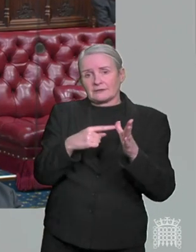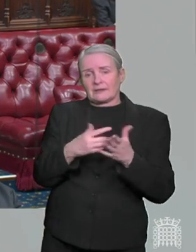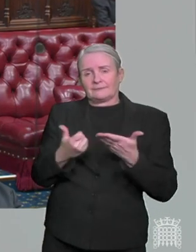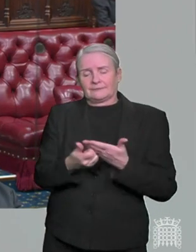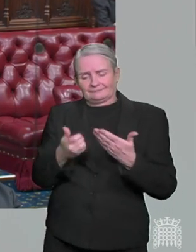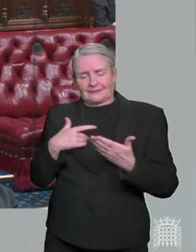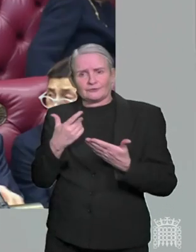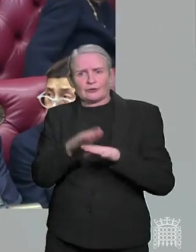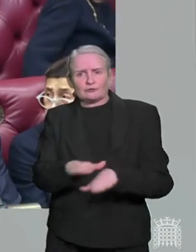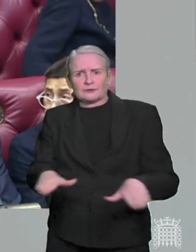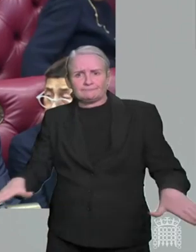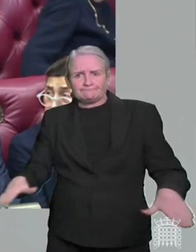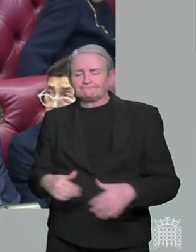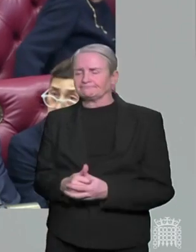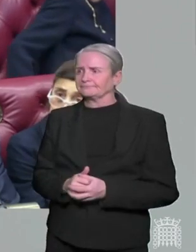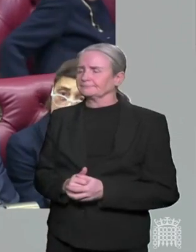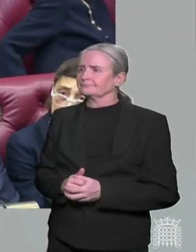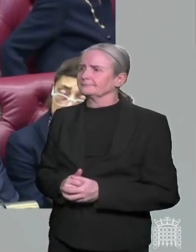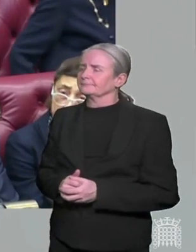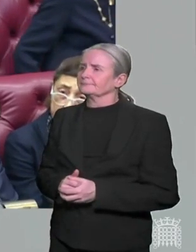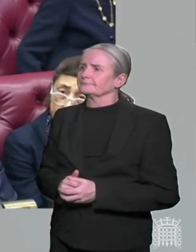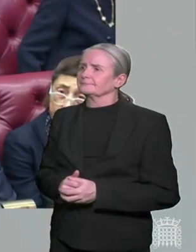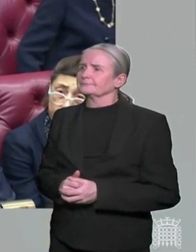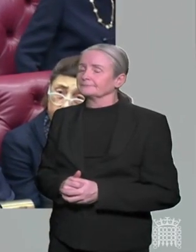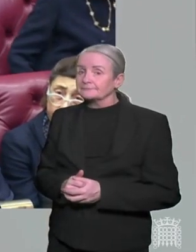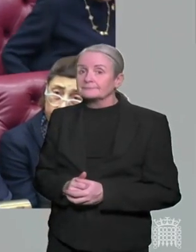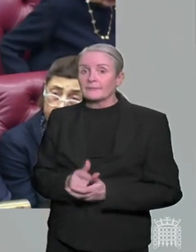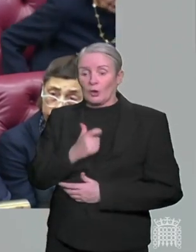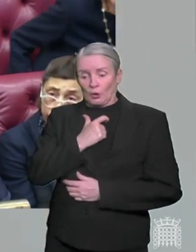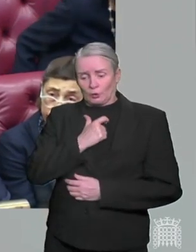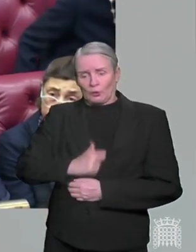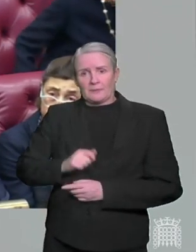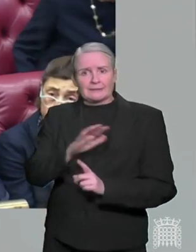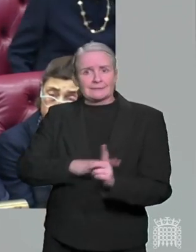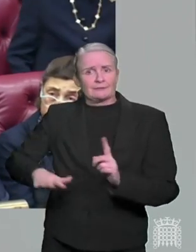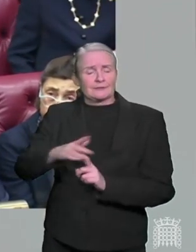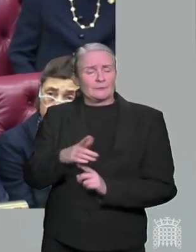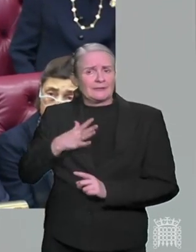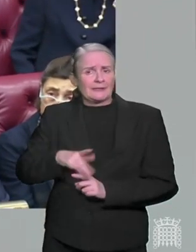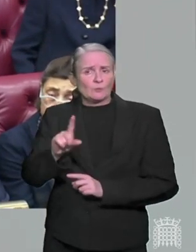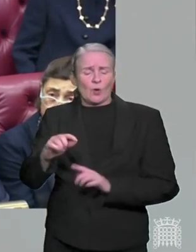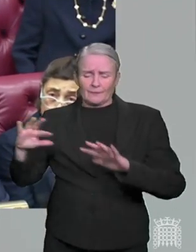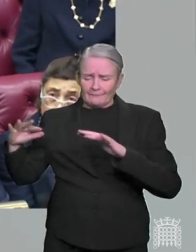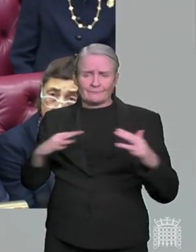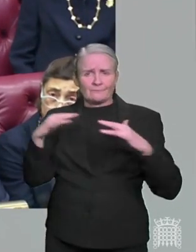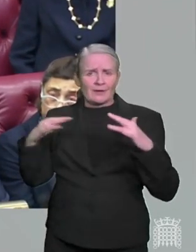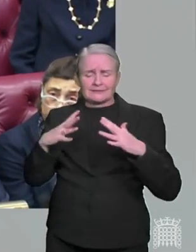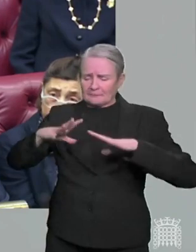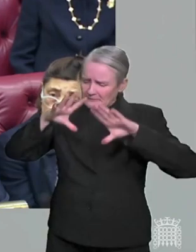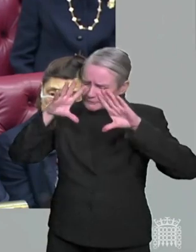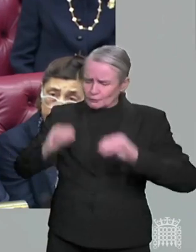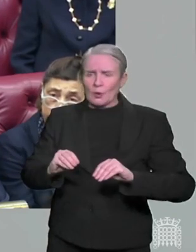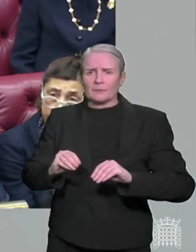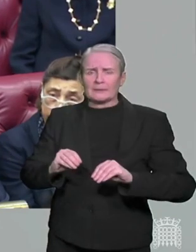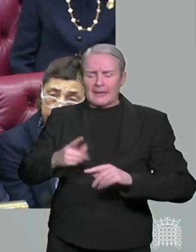My Lords, the best way to address the humanitarian situation is by ending the fighting as soon as possible. That is why I've repeatedly said an